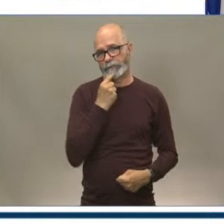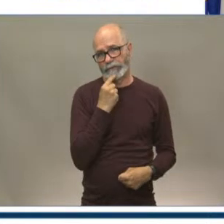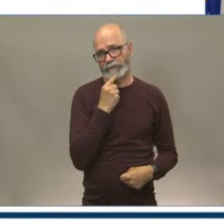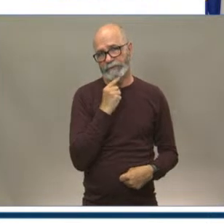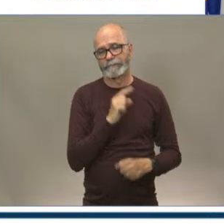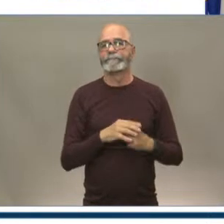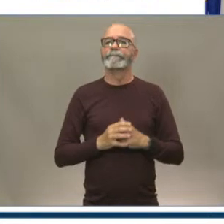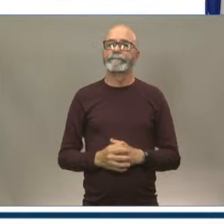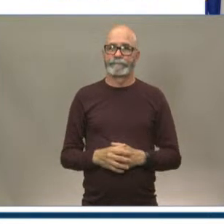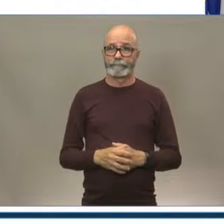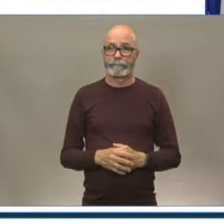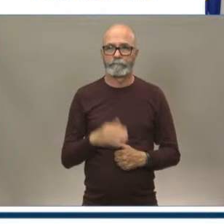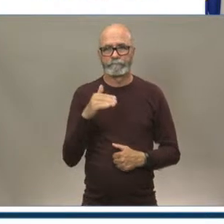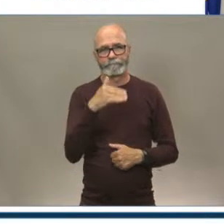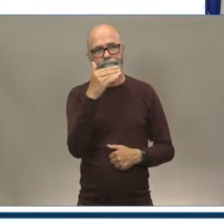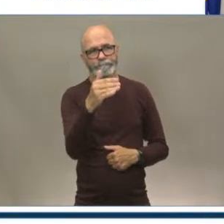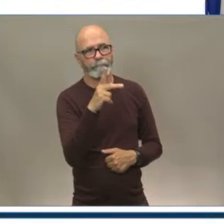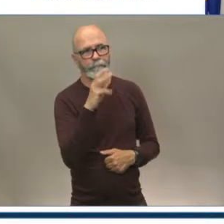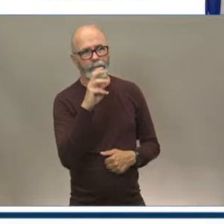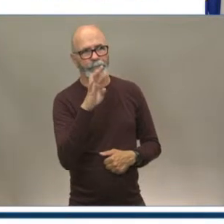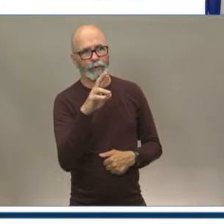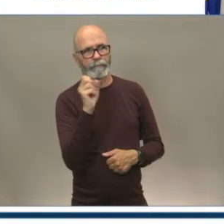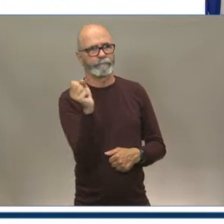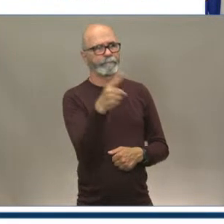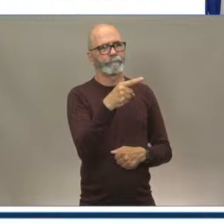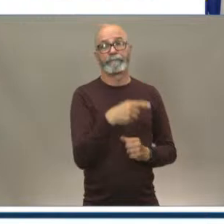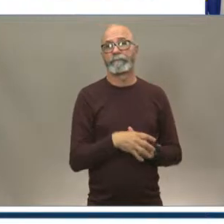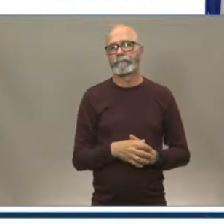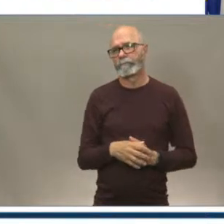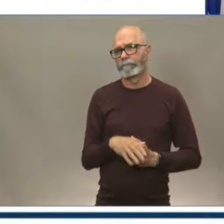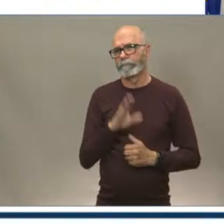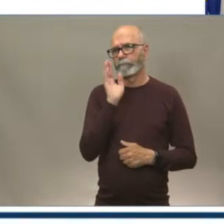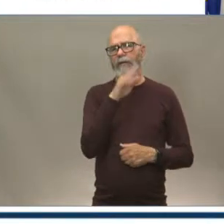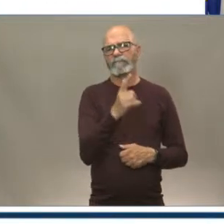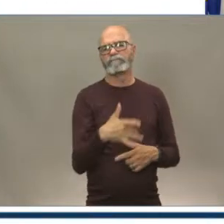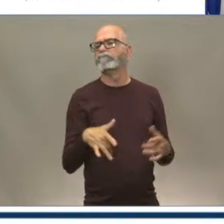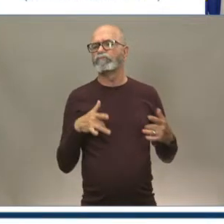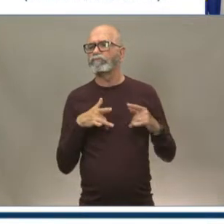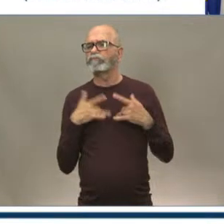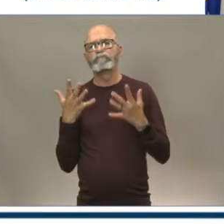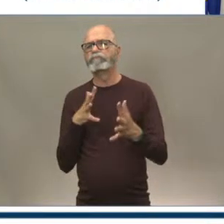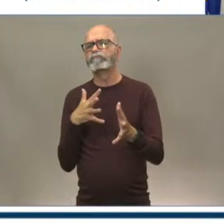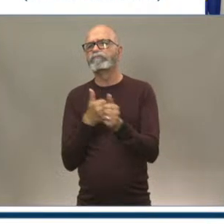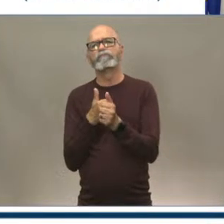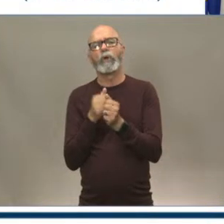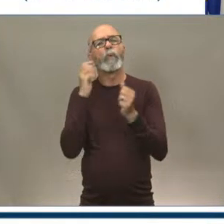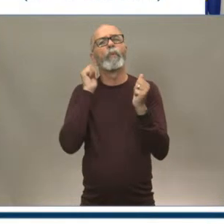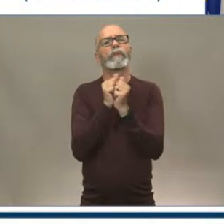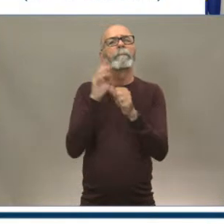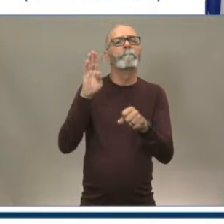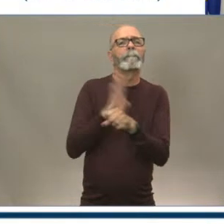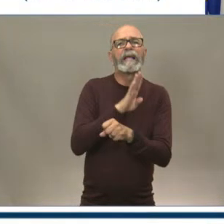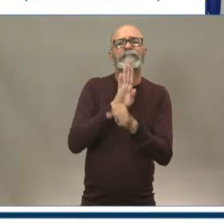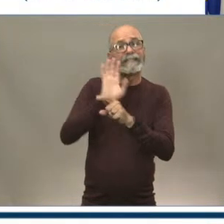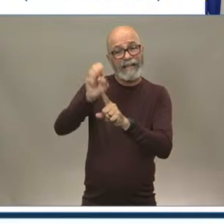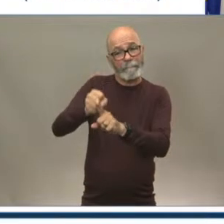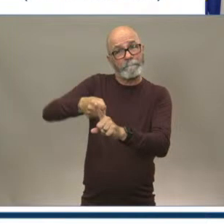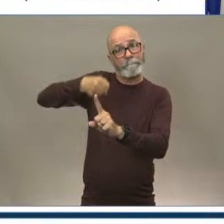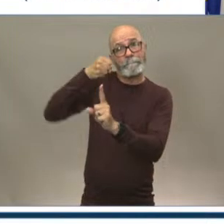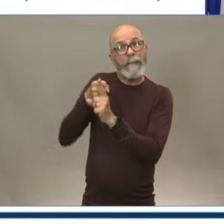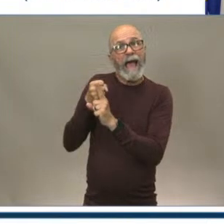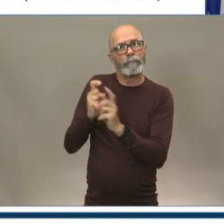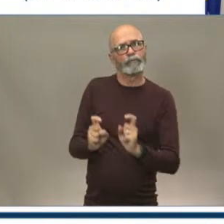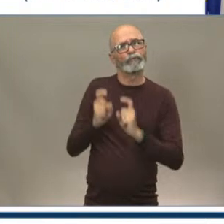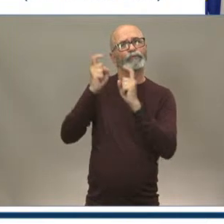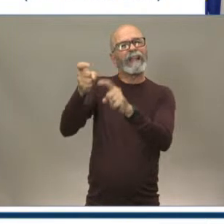Premier Rankin, I'm wondering what the status of the group in charge of the Business Impact Grant at Dalhousie is and when that program will be up